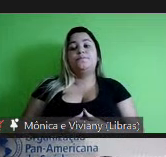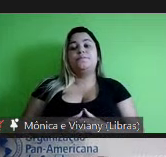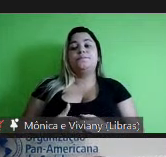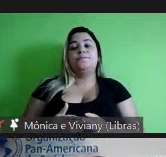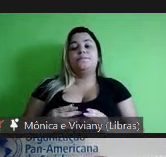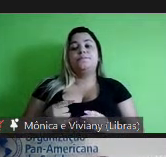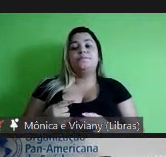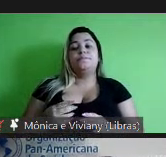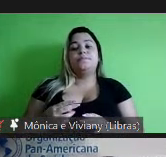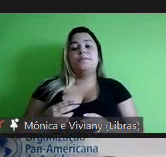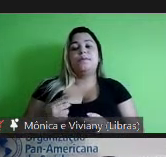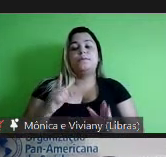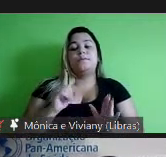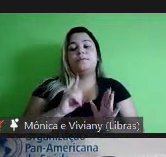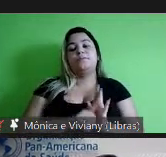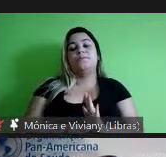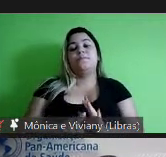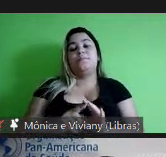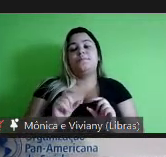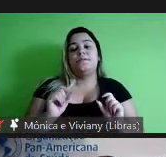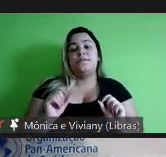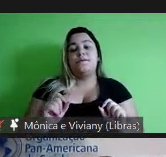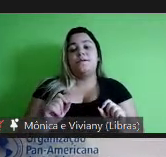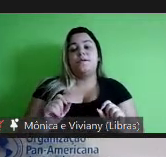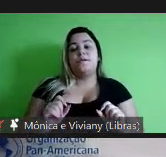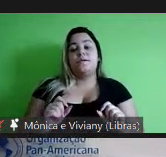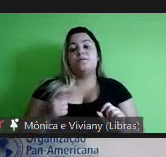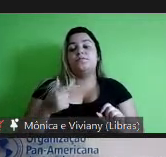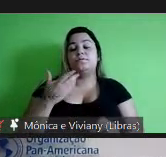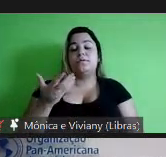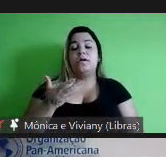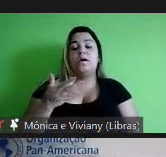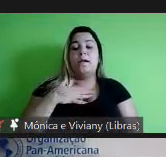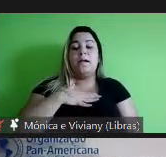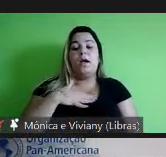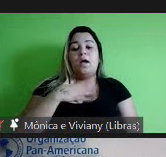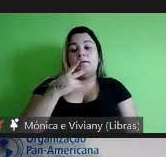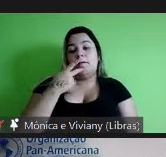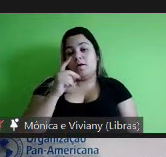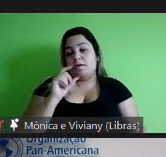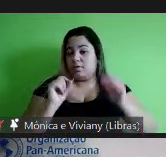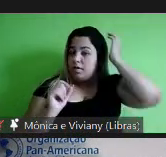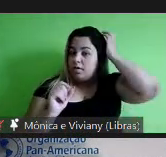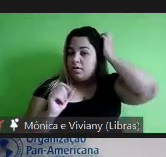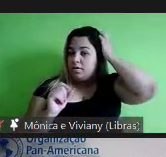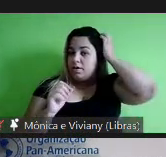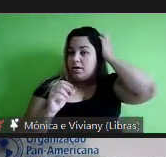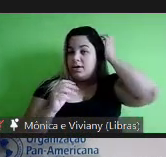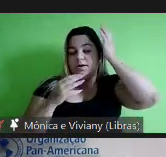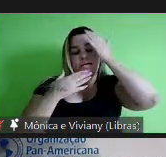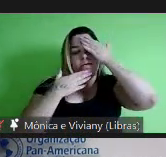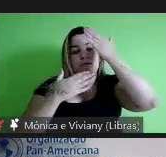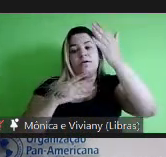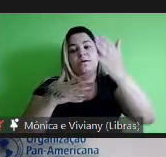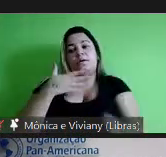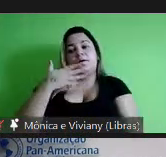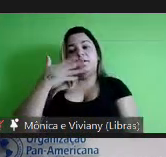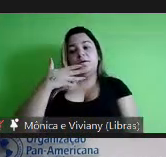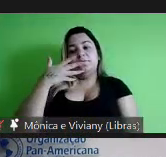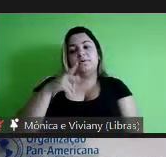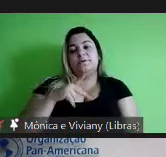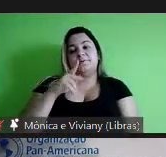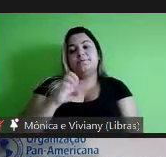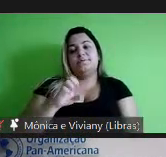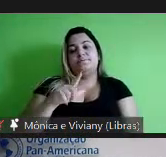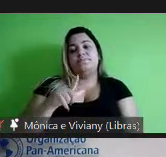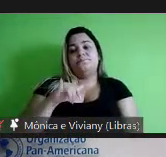So they sent the question and now I decided to bring this image. I would just like to comment here. I think